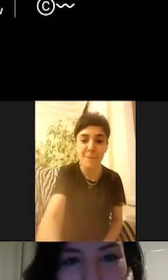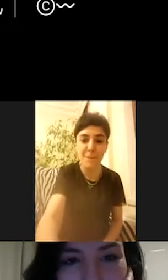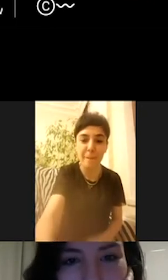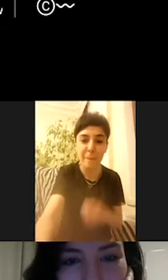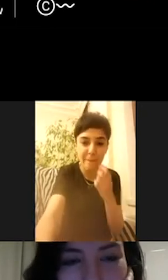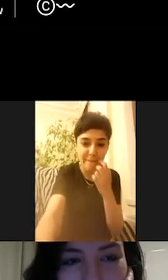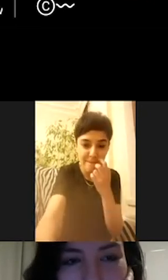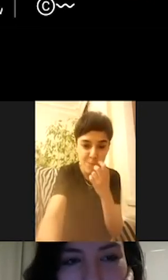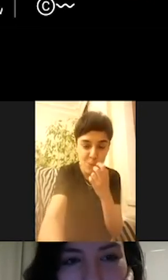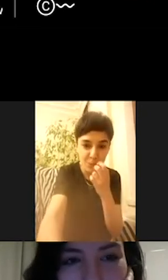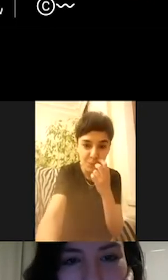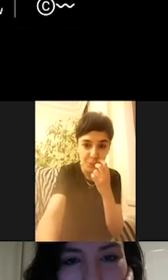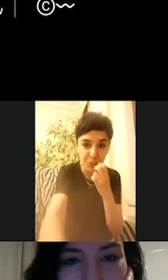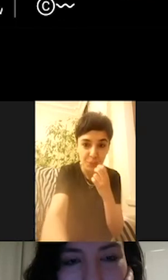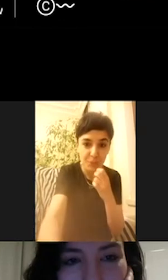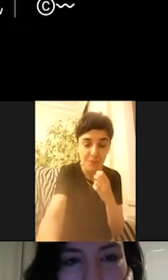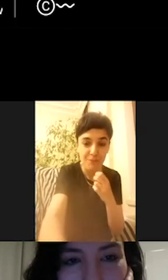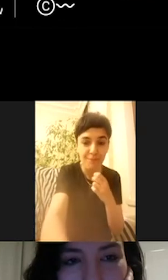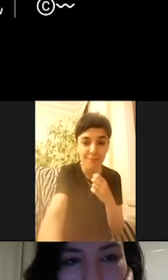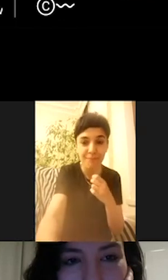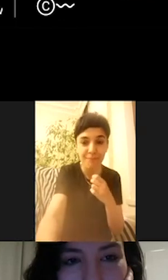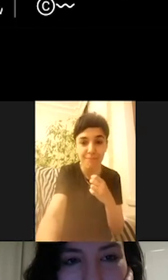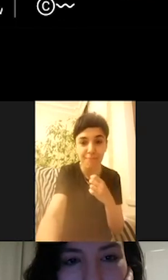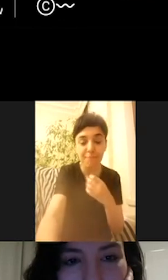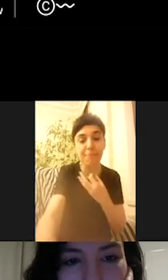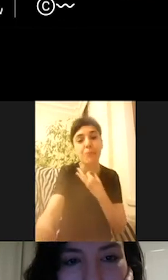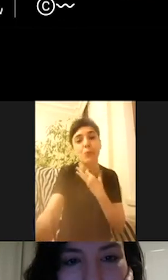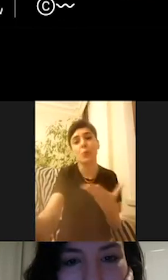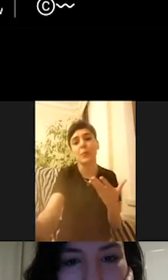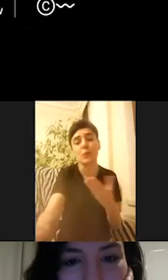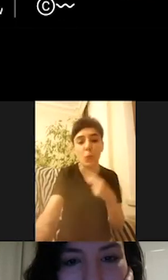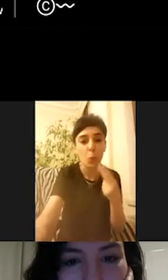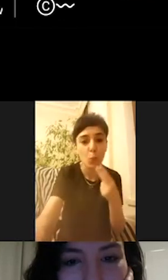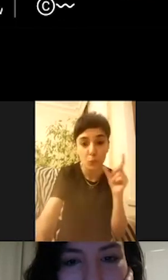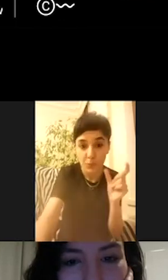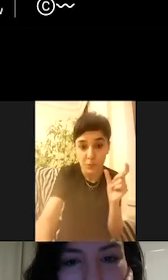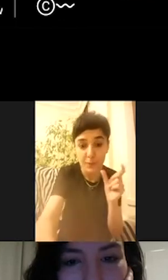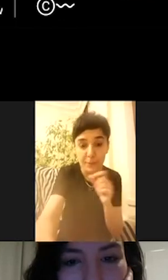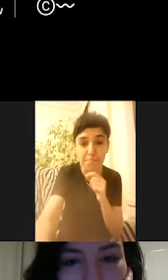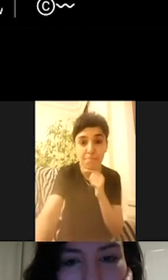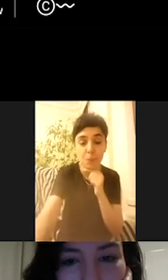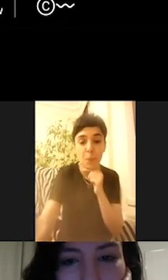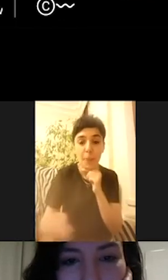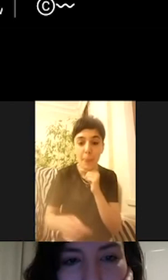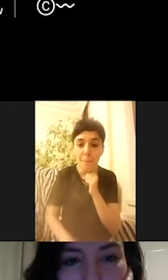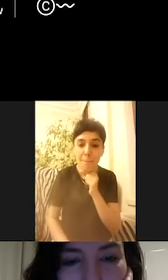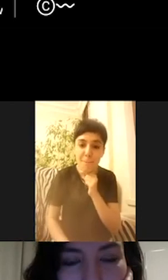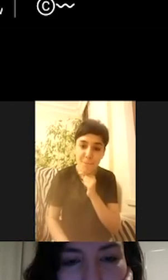Thank you so much to our speakers. I see Kubra talking, but I cannot hear her. Hello,